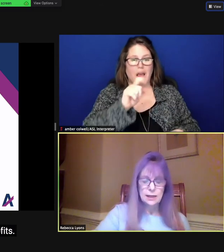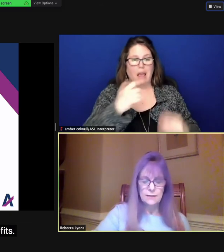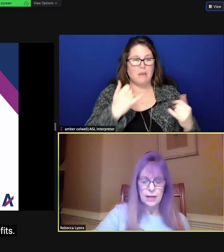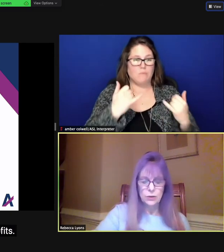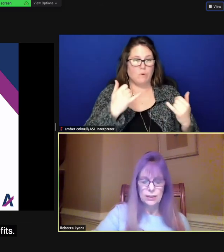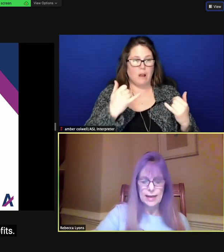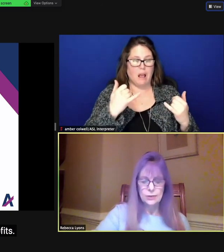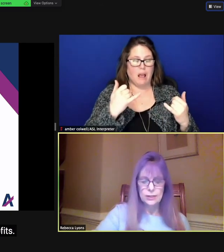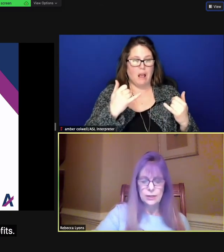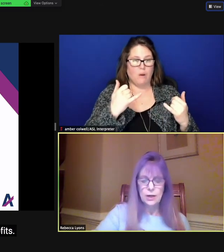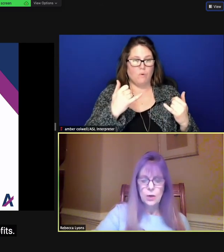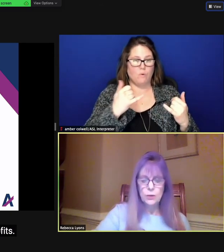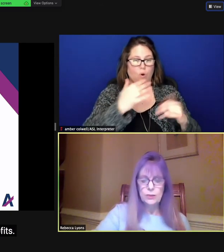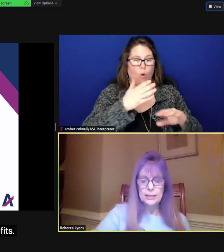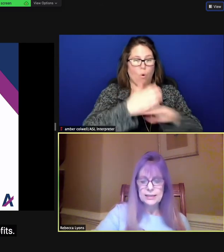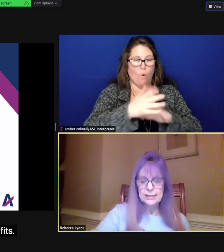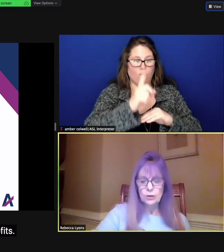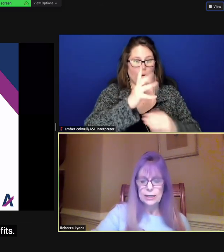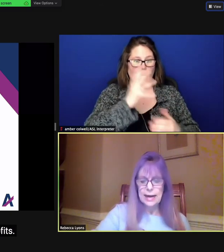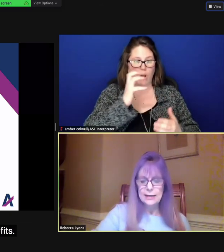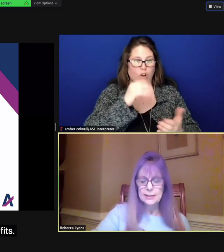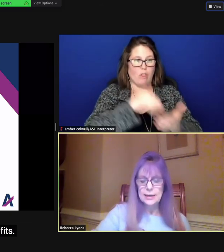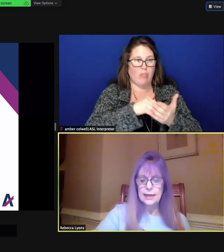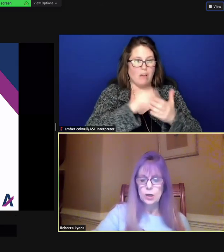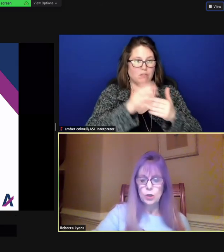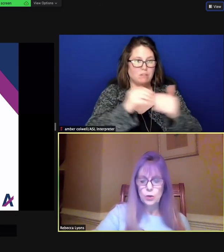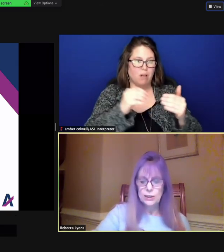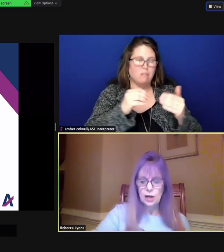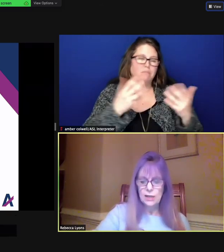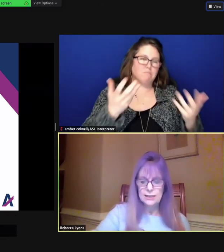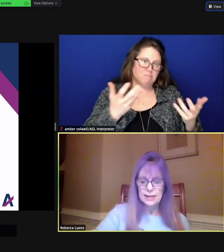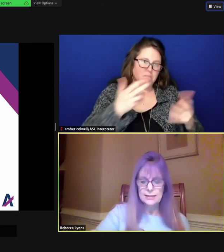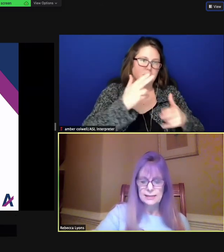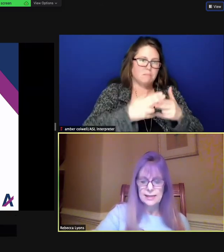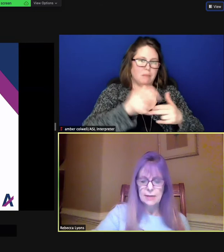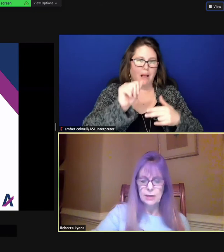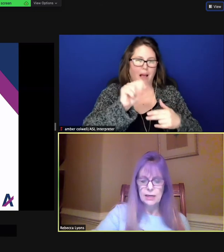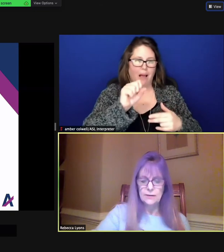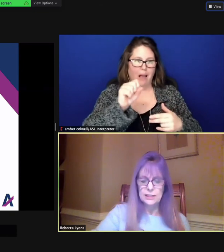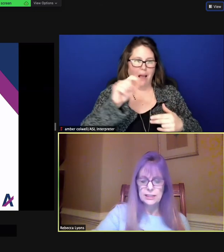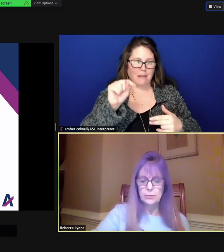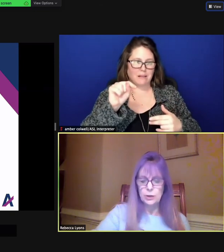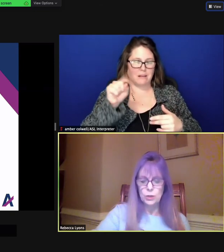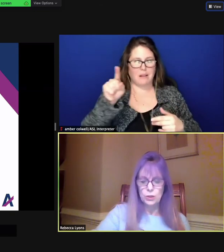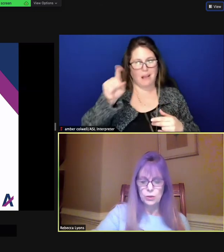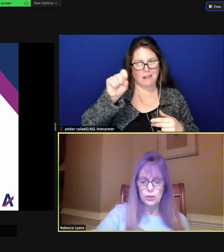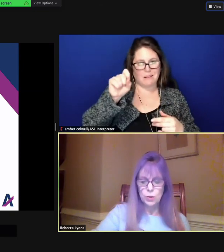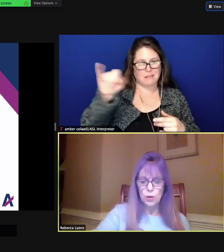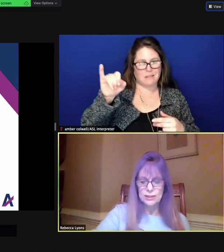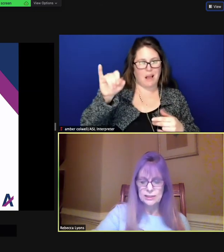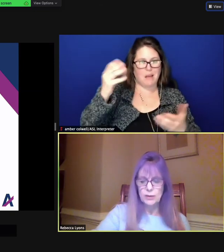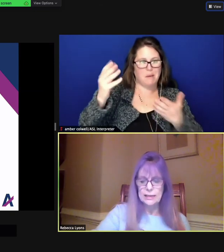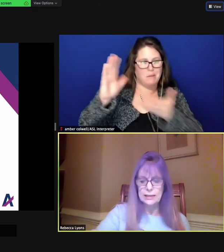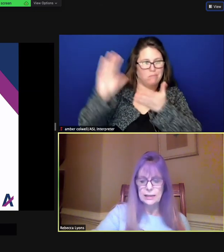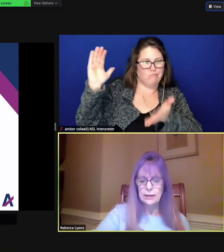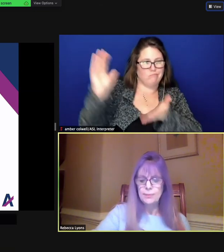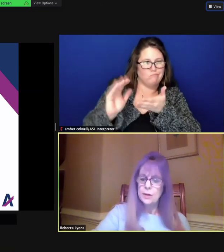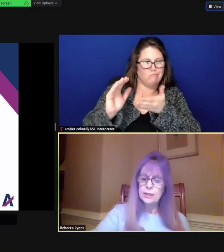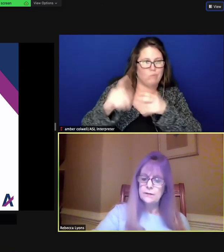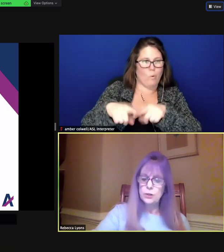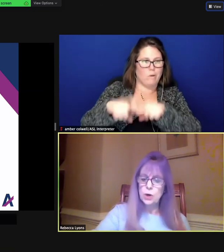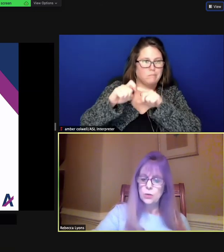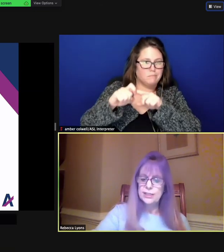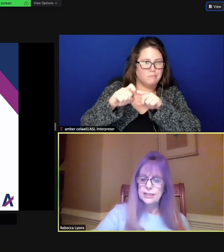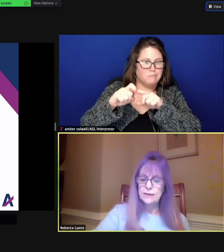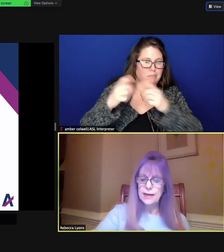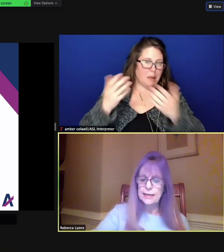excess of $100,000 would be considered an asset, and it could cause SSI benefits to be reduced or suspended. But